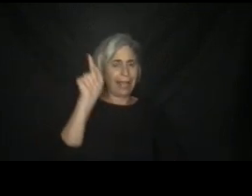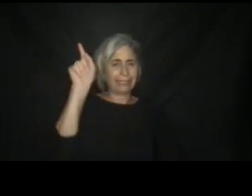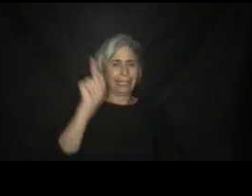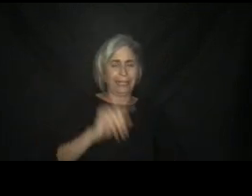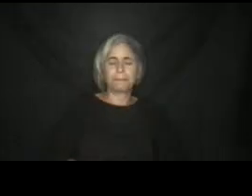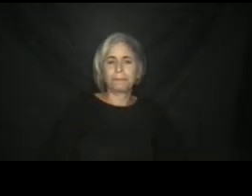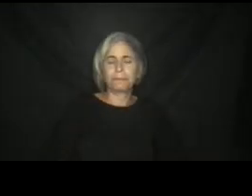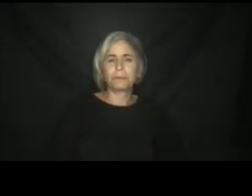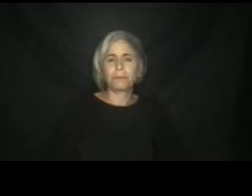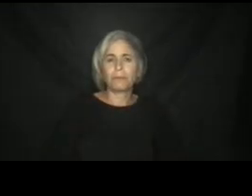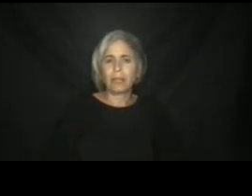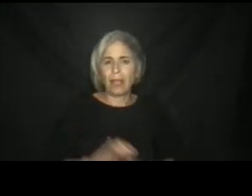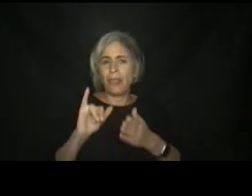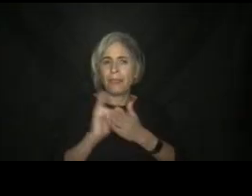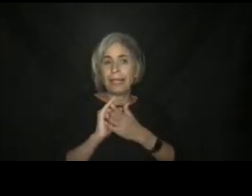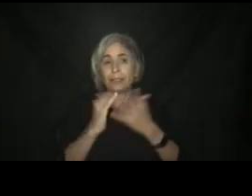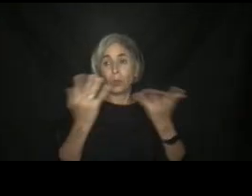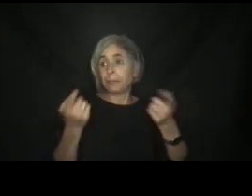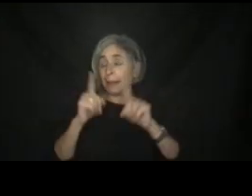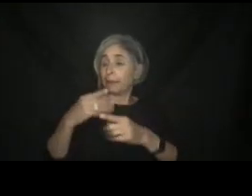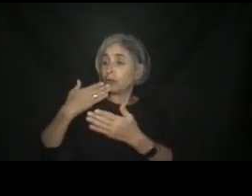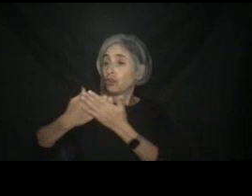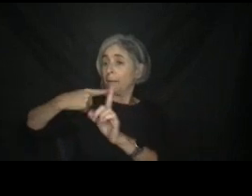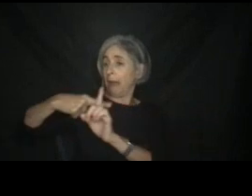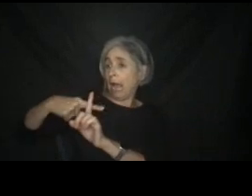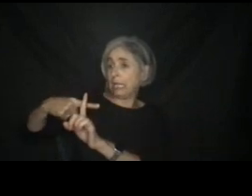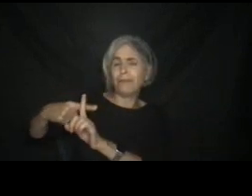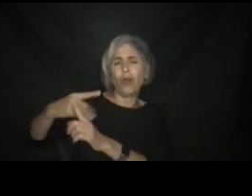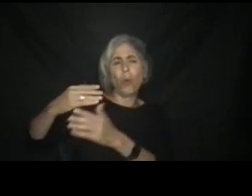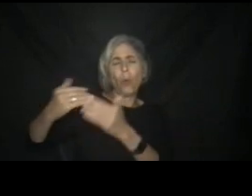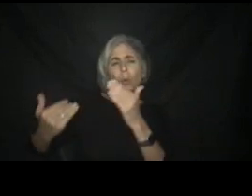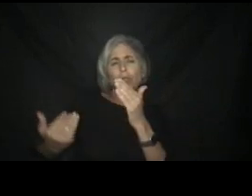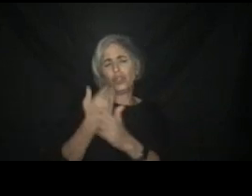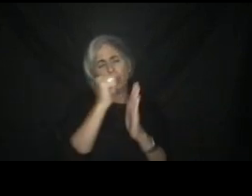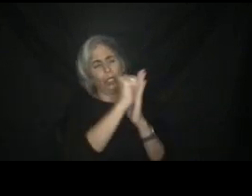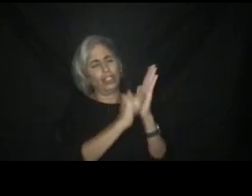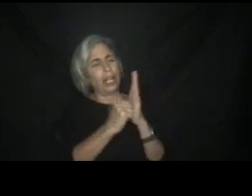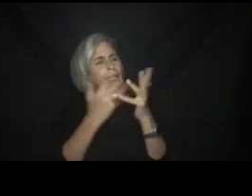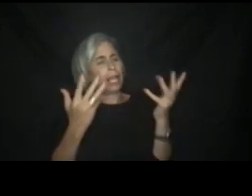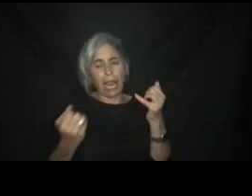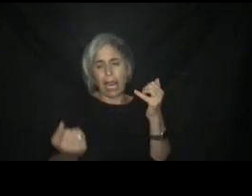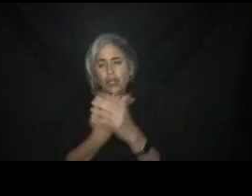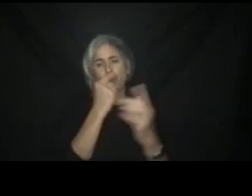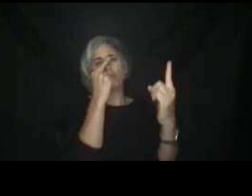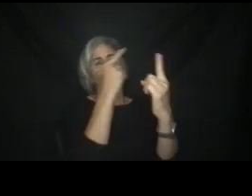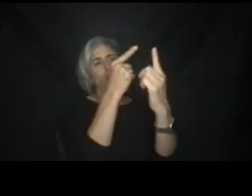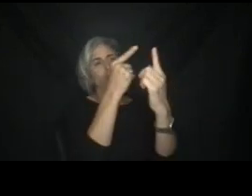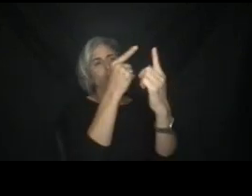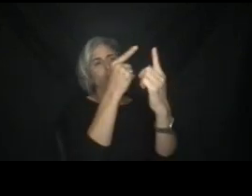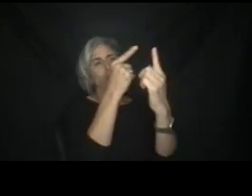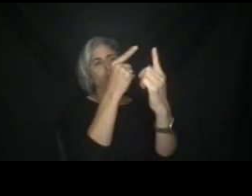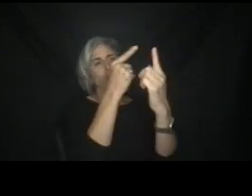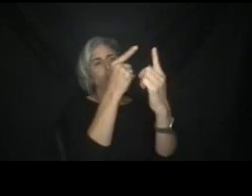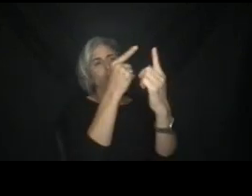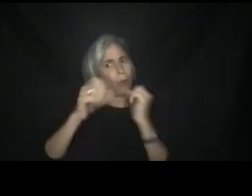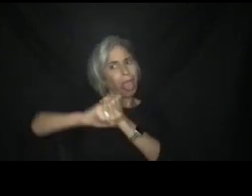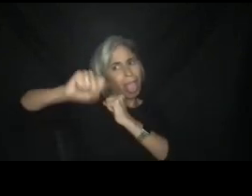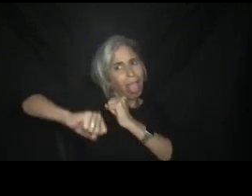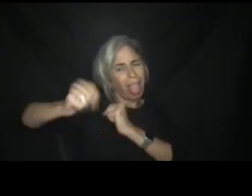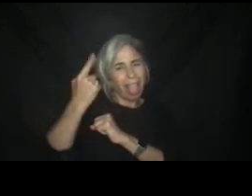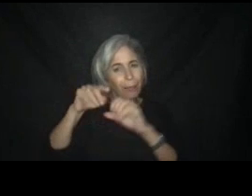on what's historically been good, but also what is our new agenda and what are new goals we have. And I know I dragged a little long, but